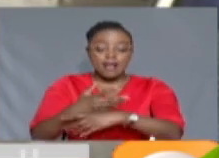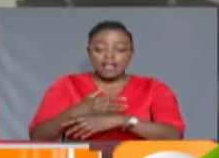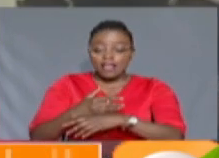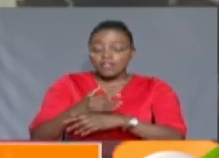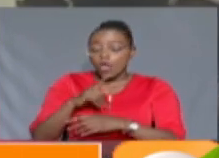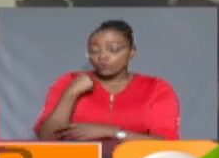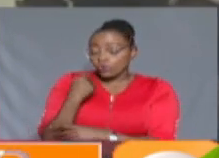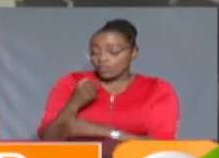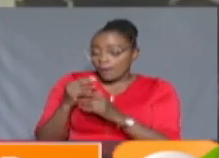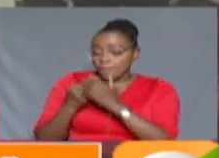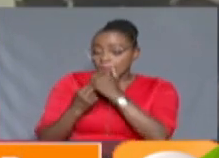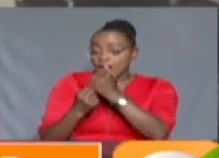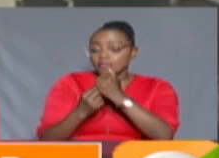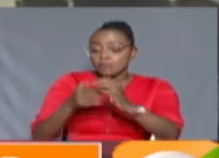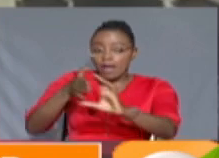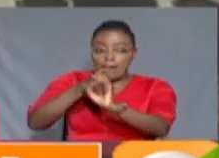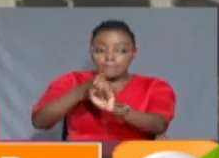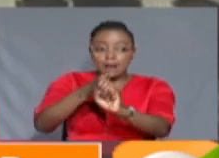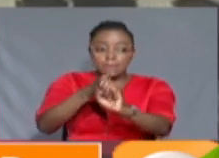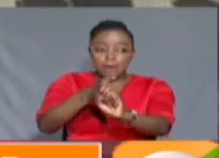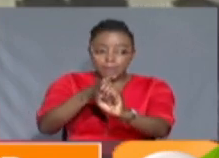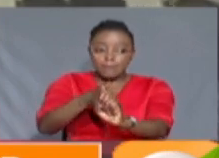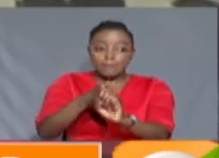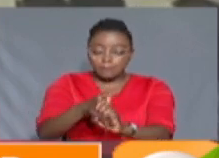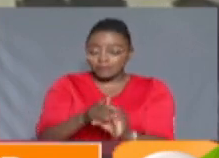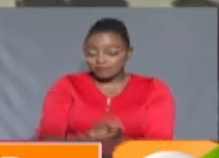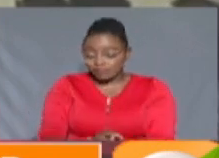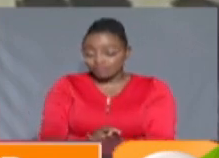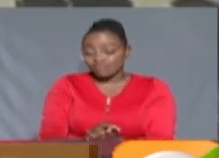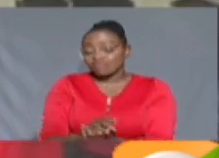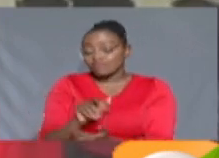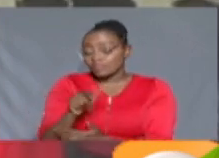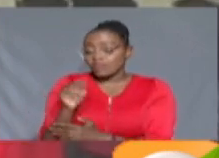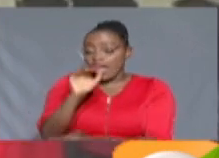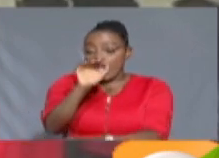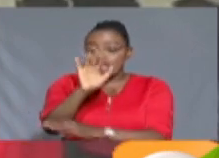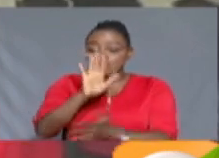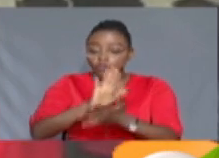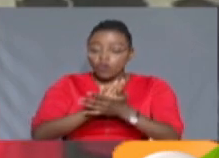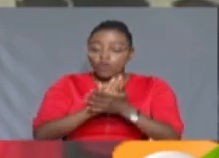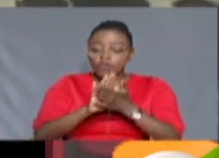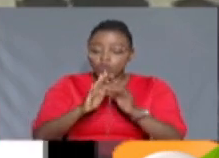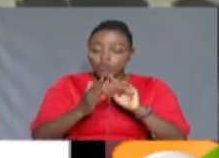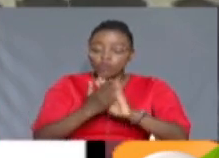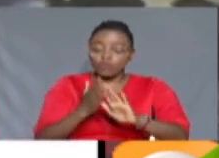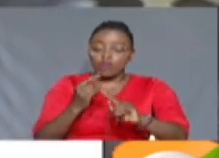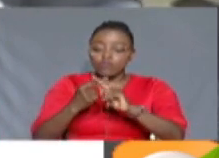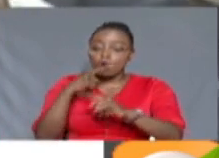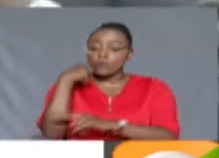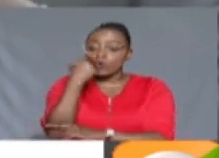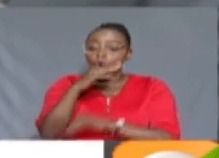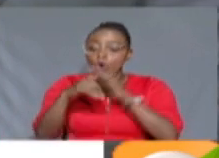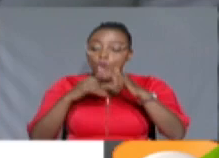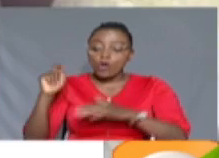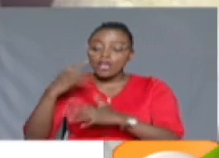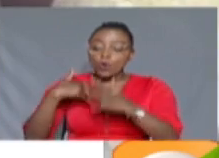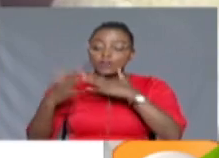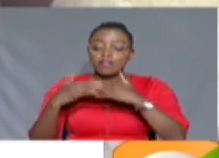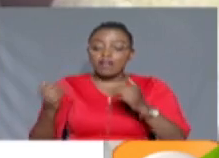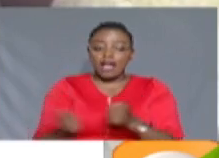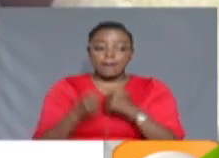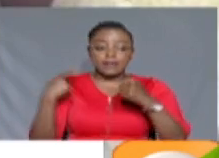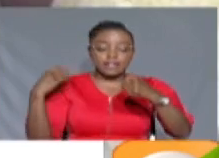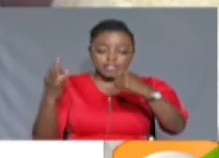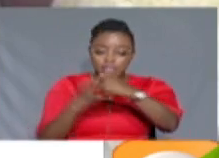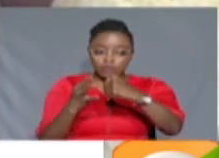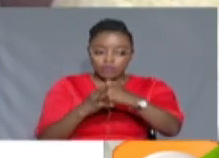principal partner of handshake confesses his sins and asks for forgiveness from all Kenyans for what happened in Kibra.